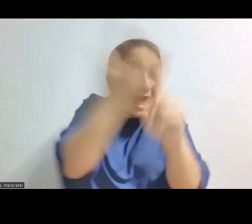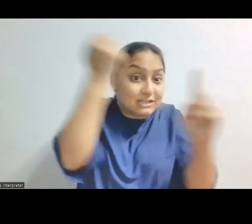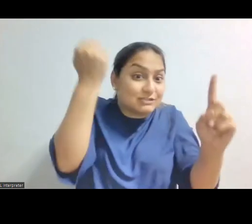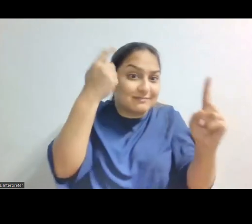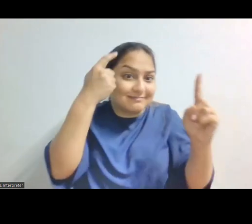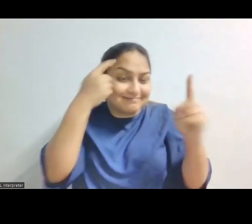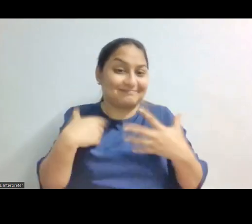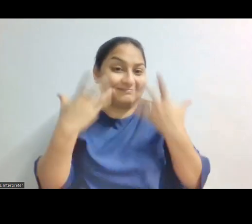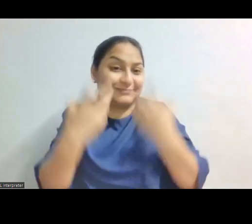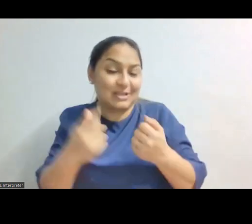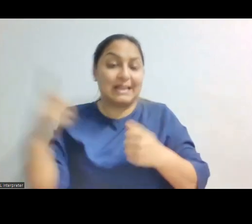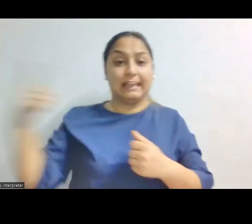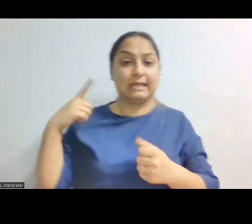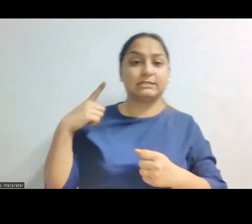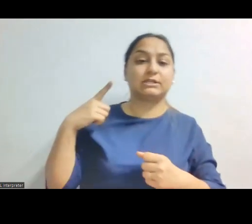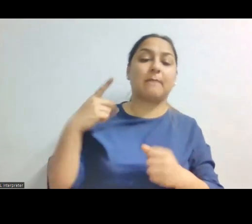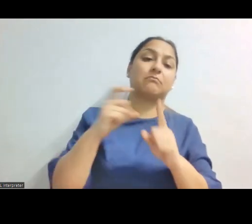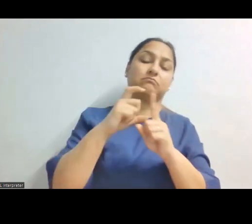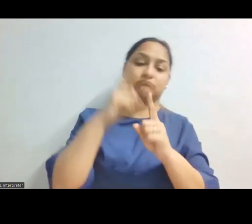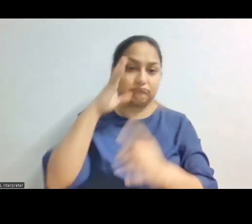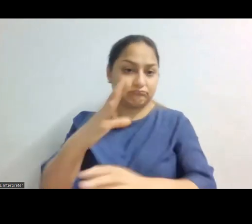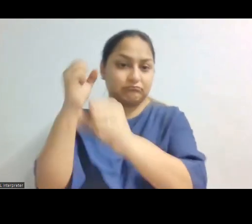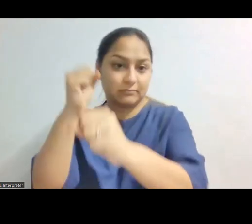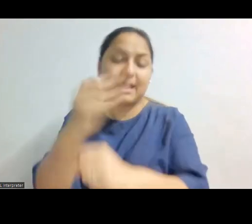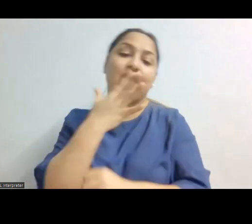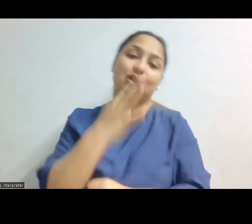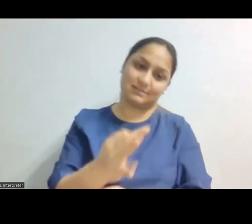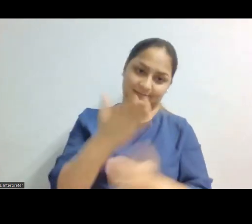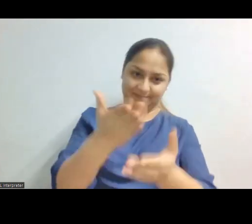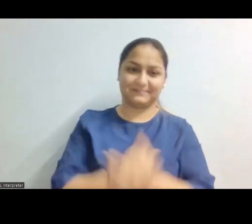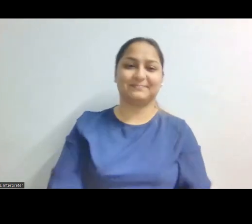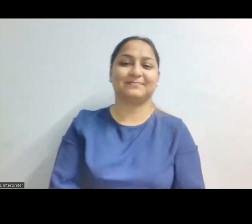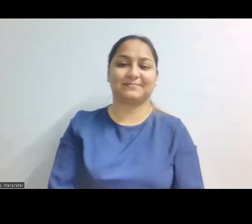and leadership declaration reflects our realities. Thank you.